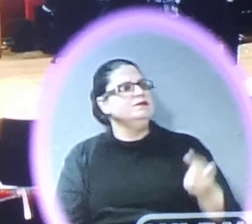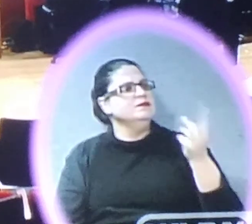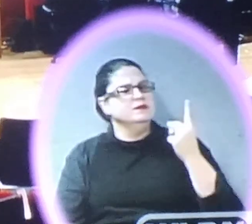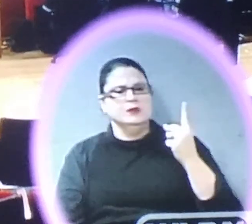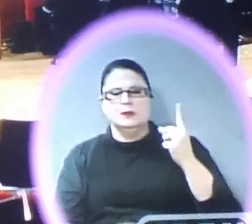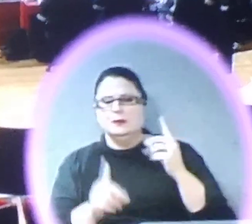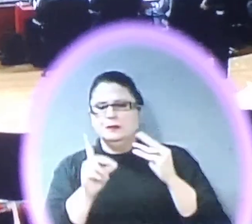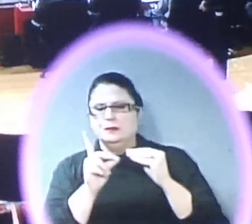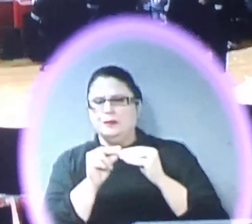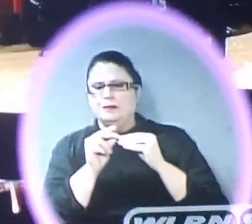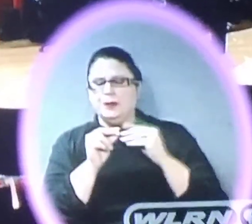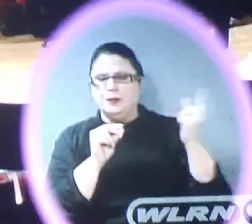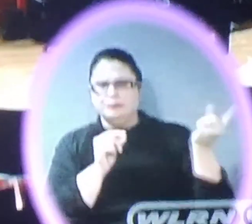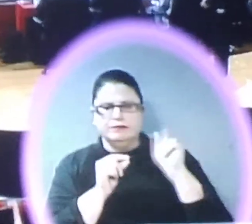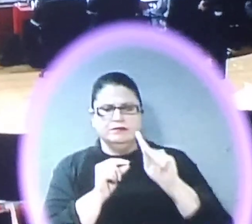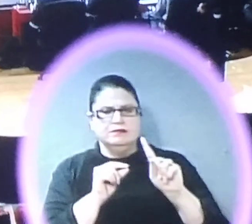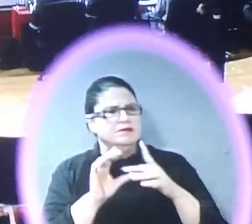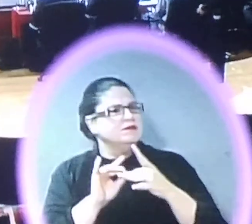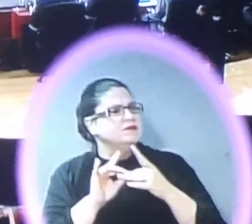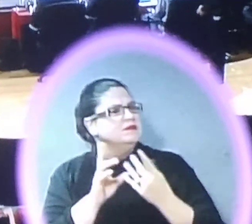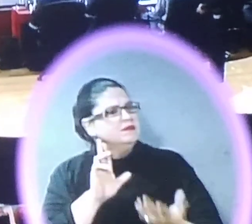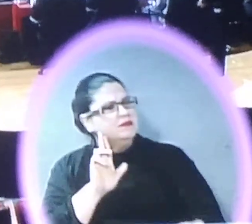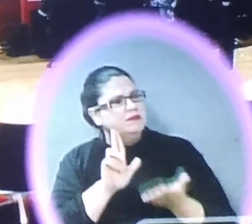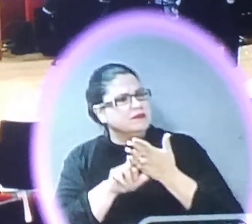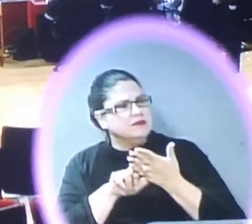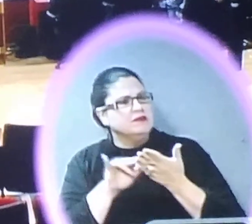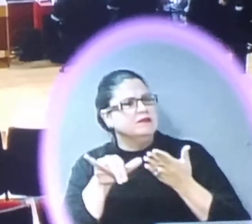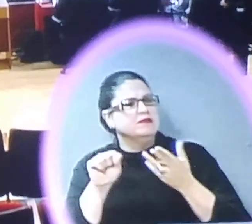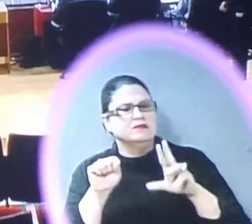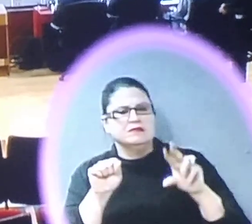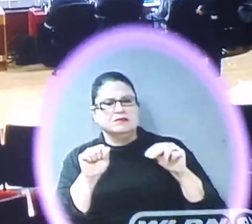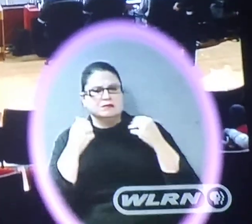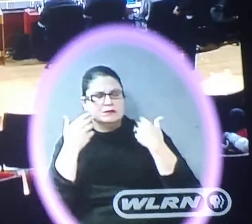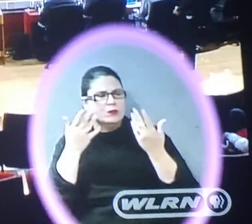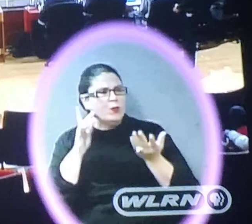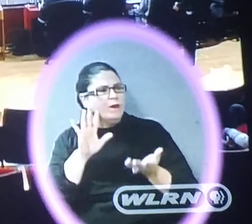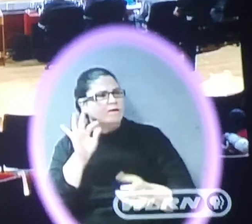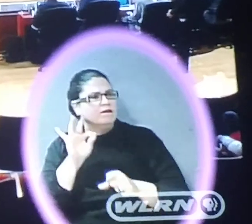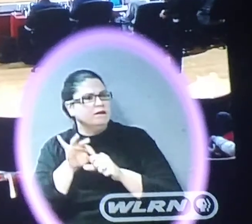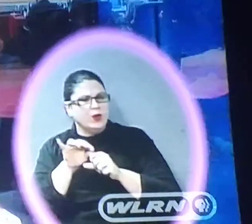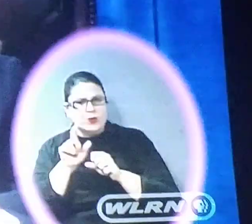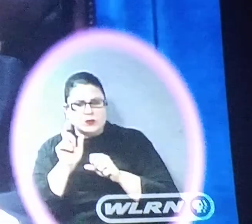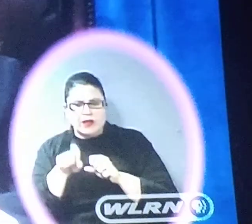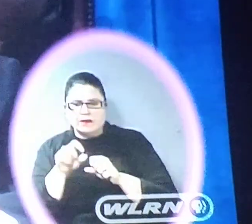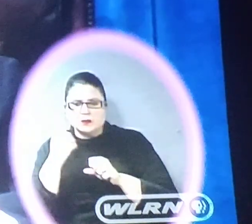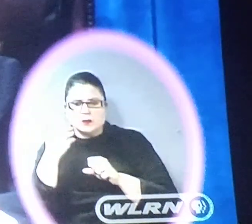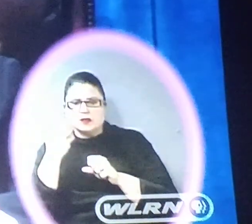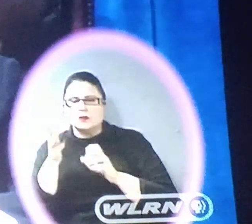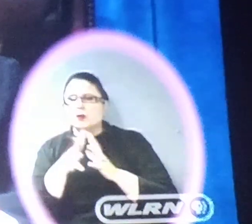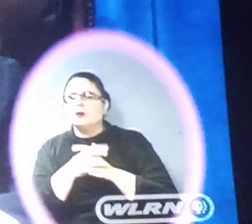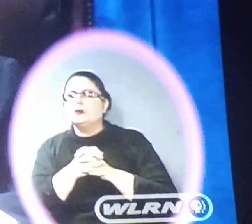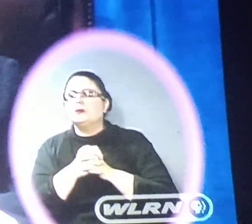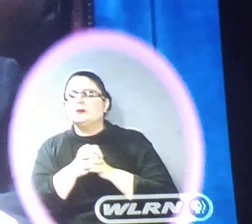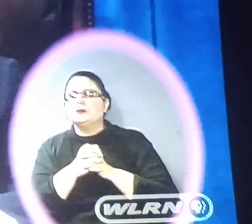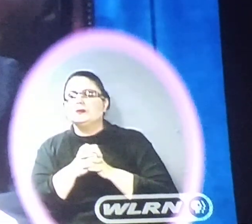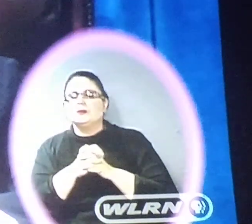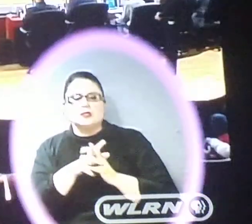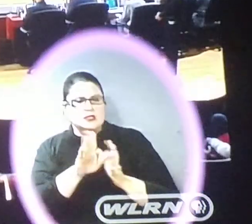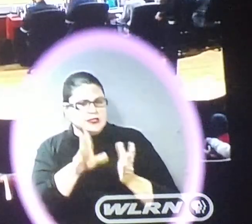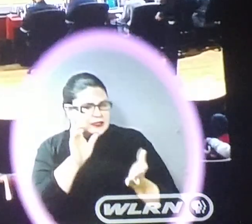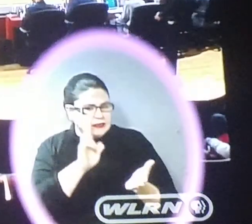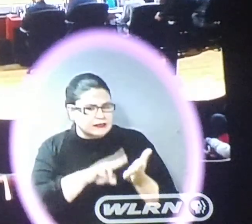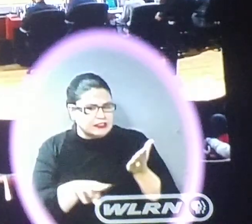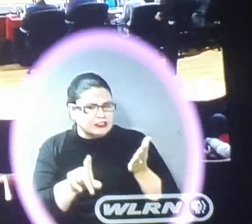Or I'm not sure if the speaker had signed up, or do we need a vote on this? Madam Secretary?